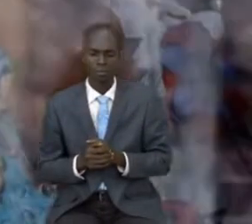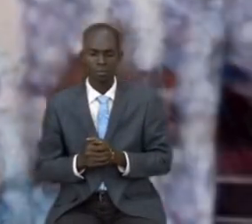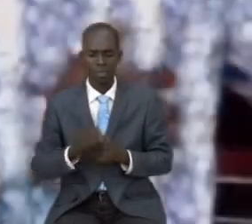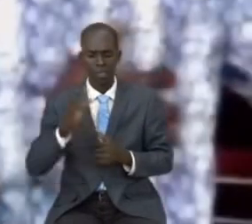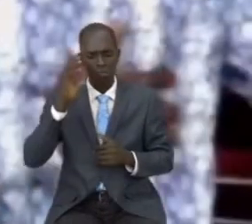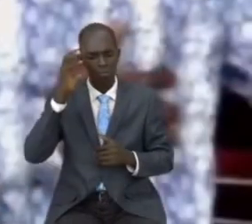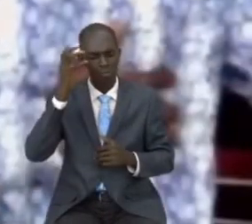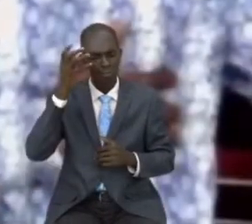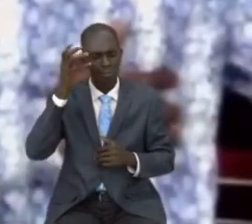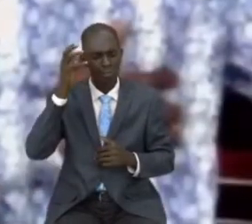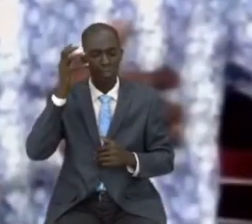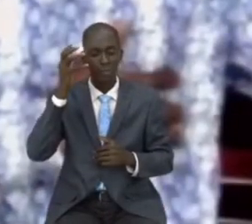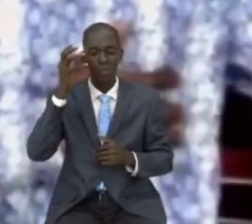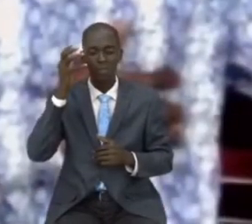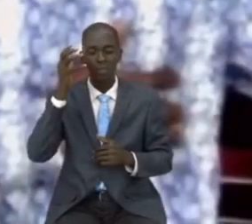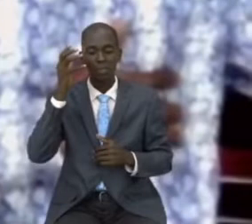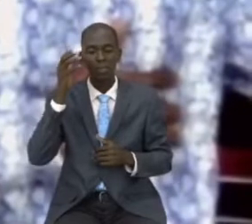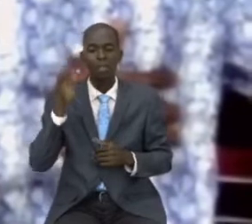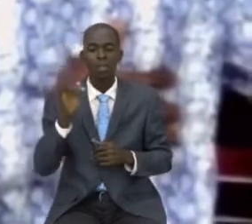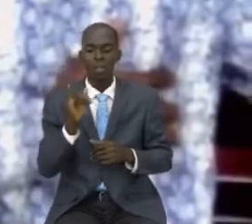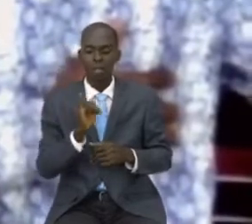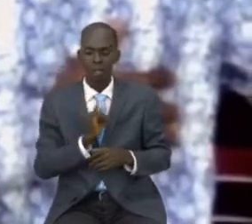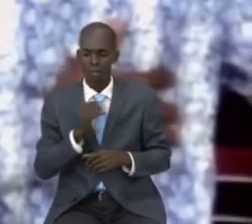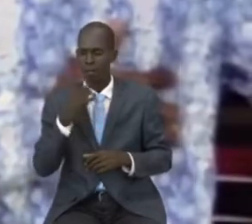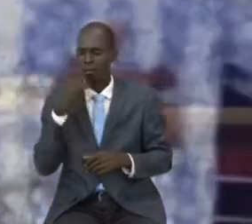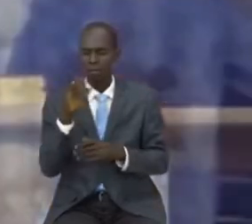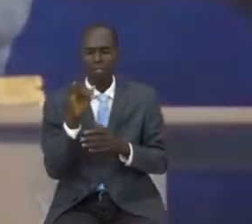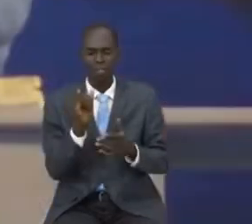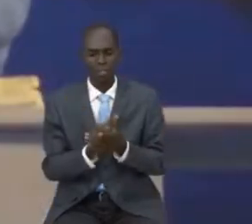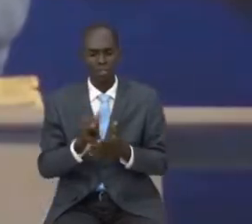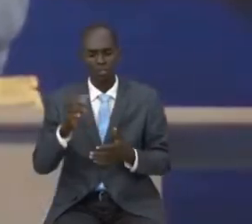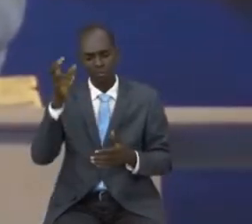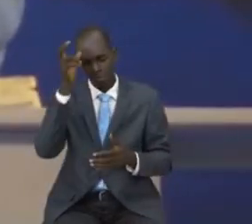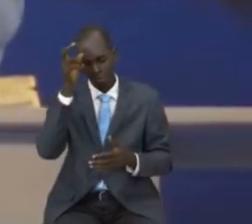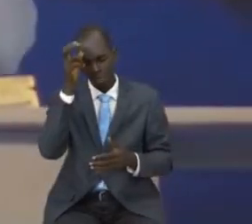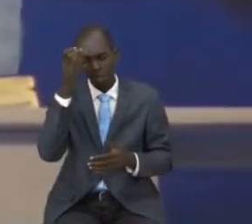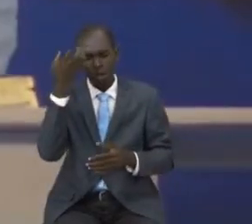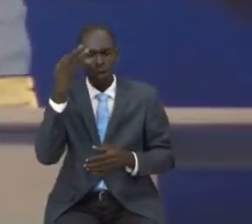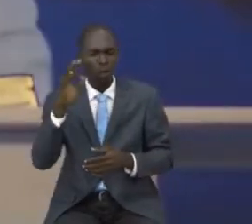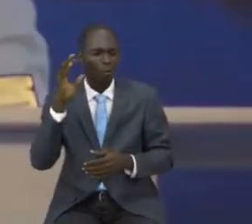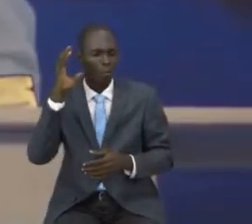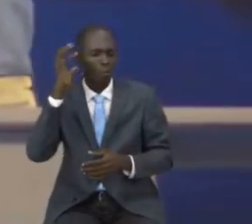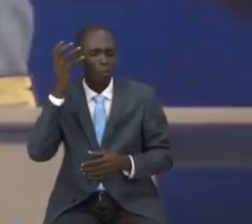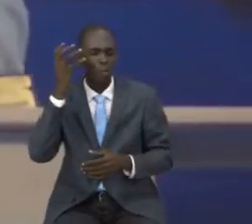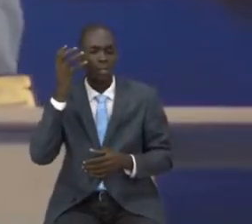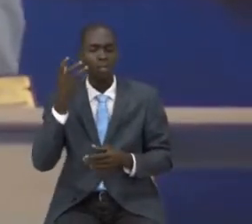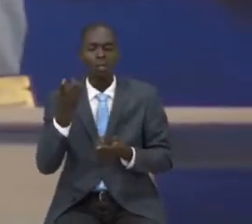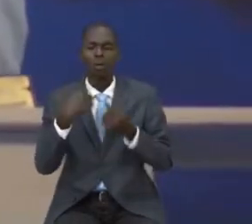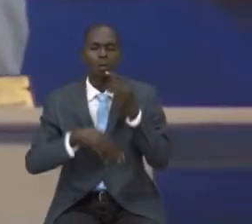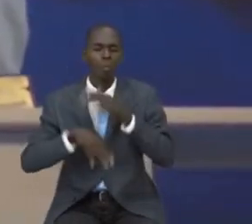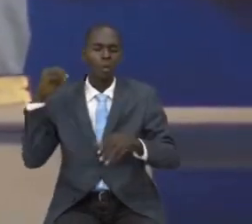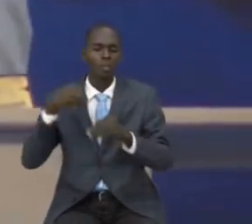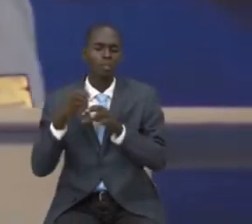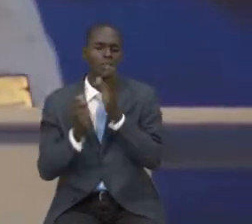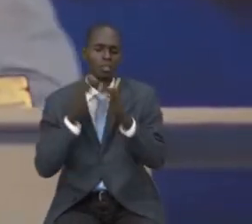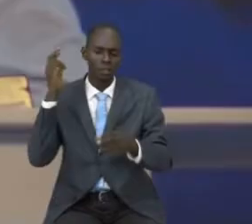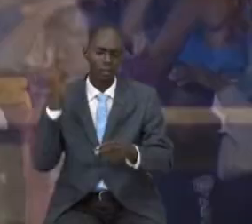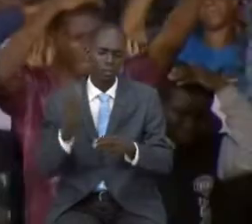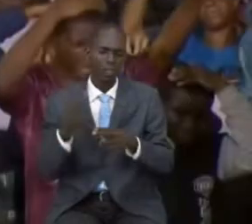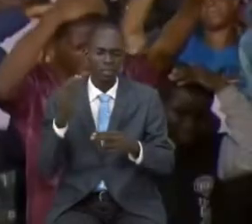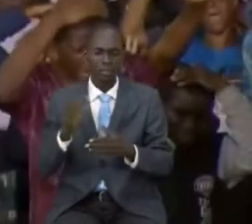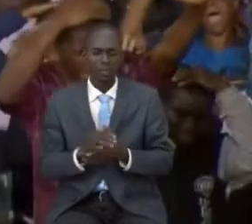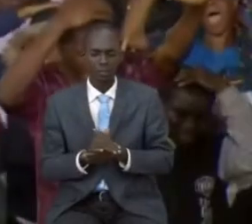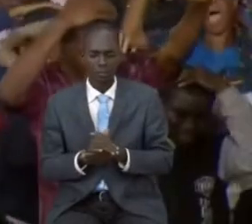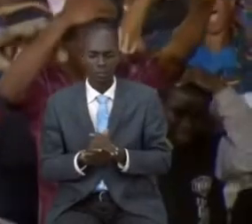Insanity, madness, I command that demon of madness, come out in Jesus'